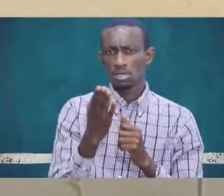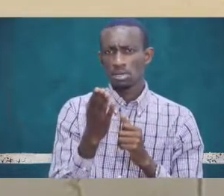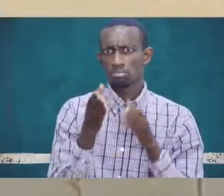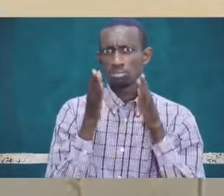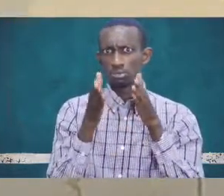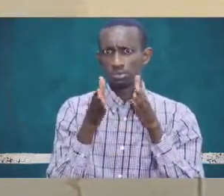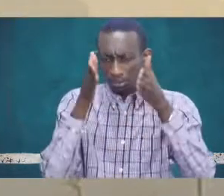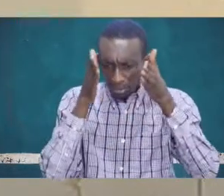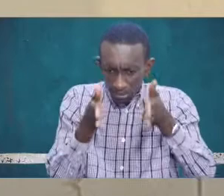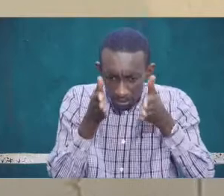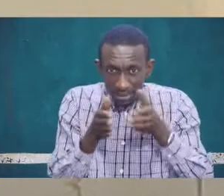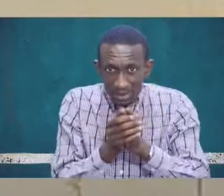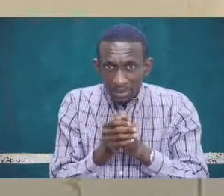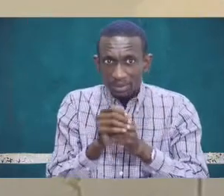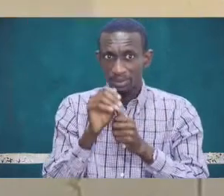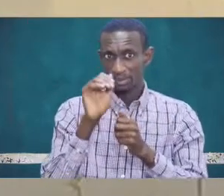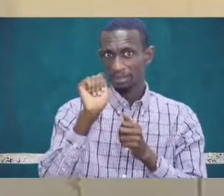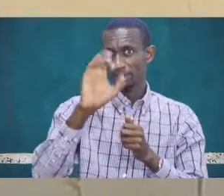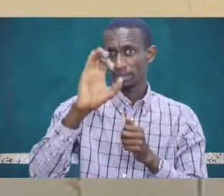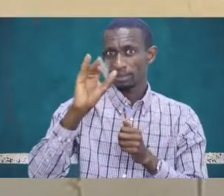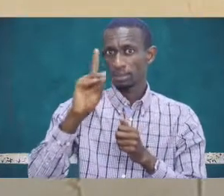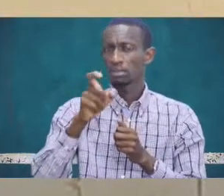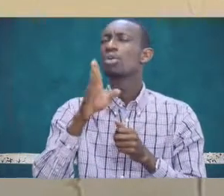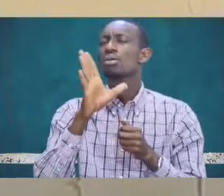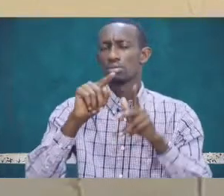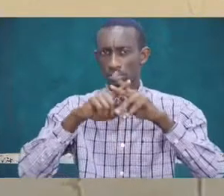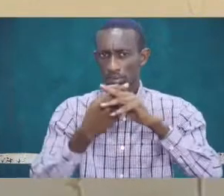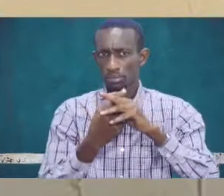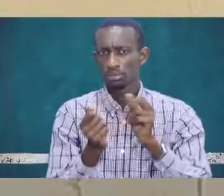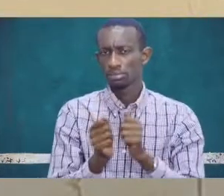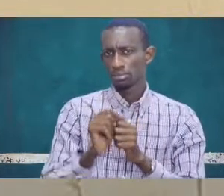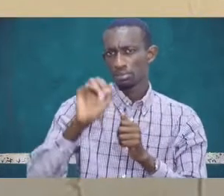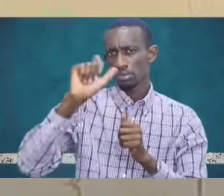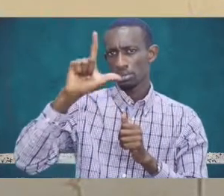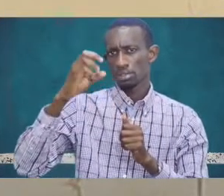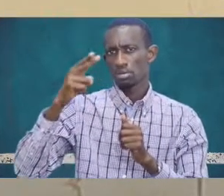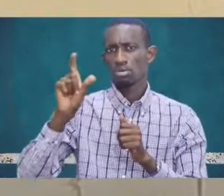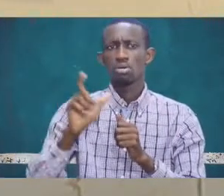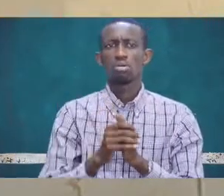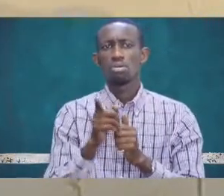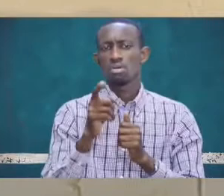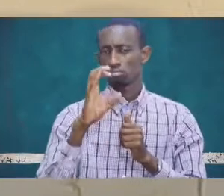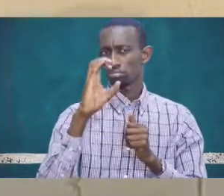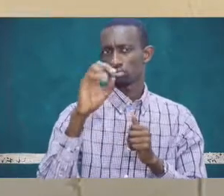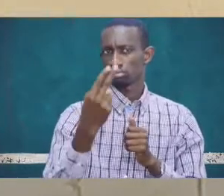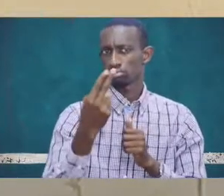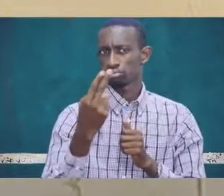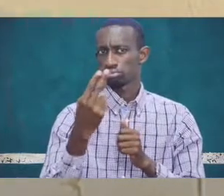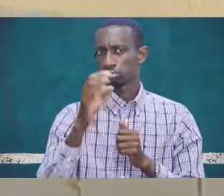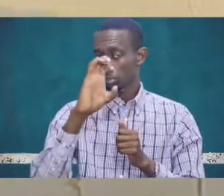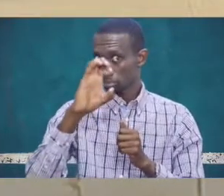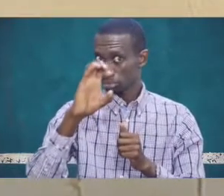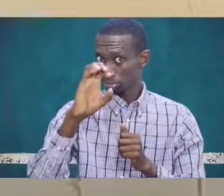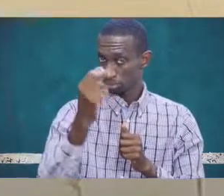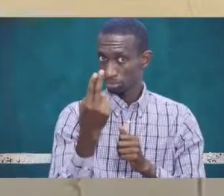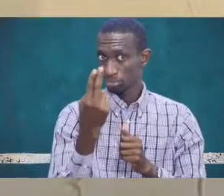alcohol. So start with the alcohol. So remember, we have used continuously the sulfuric, we have